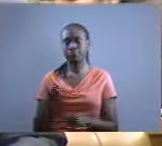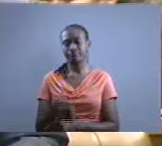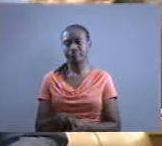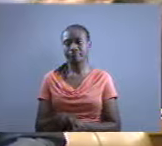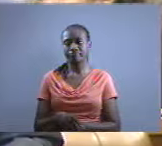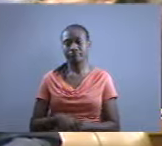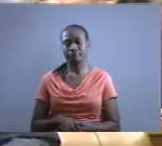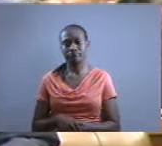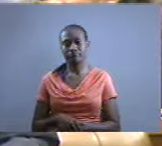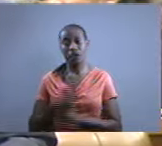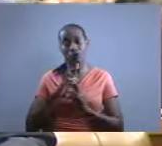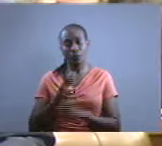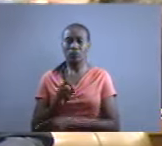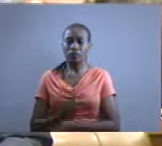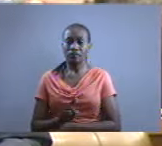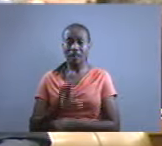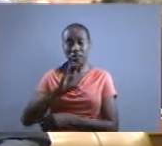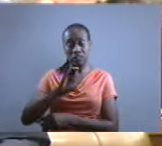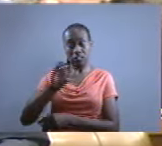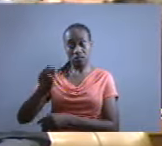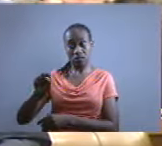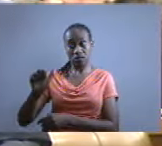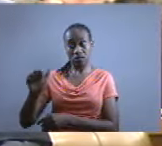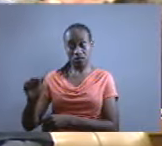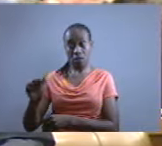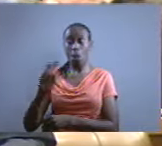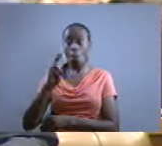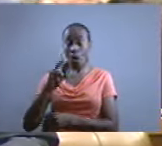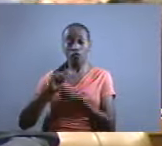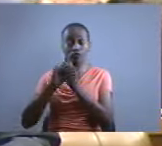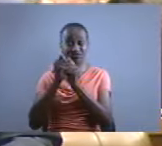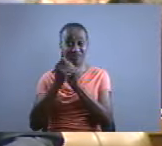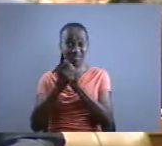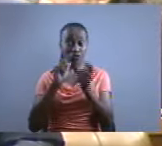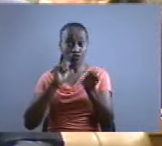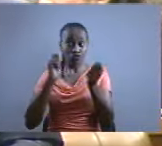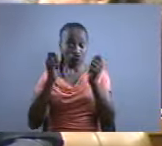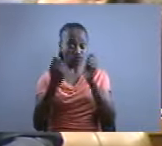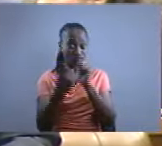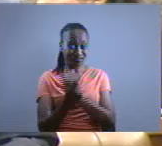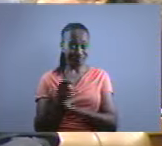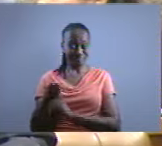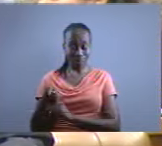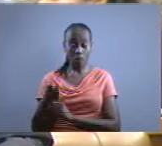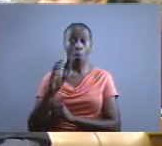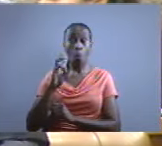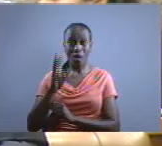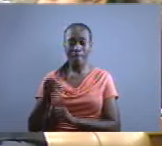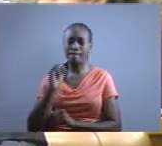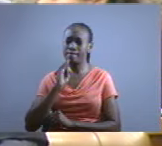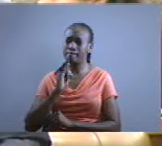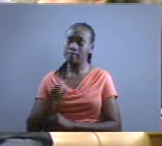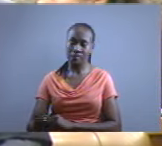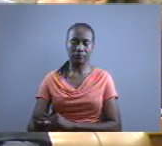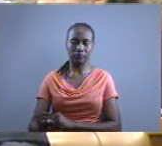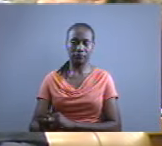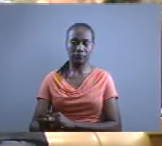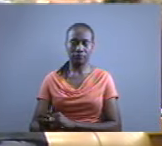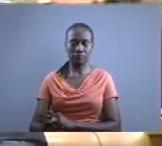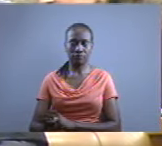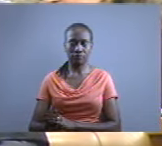that the CSA will be potentially ruined. Transformation and development on the ground will be badly affected, as